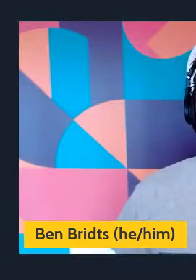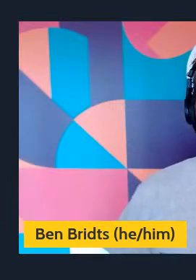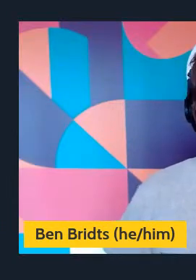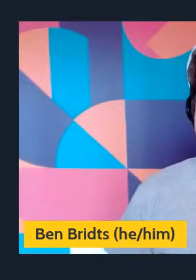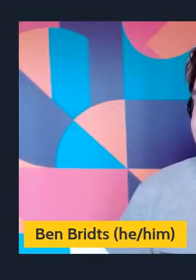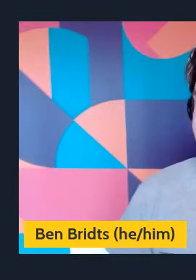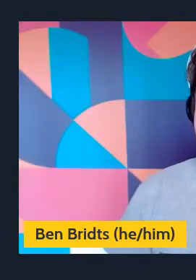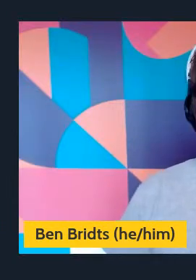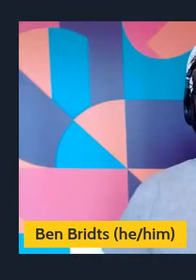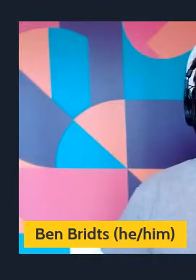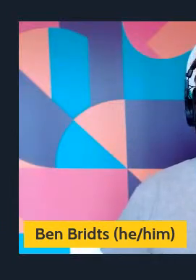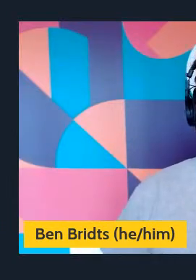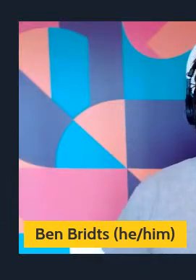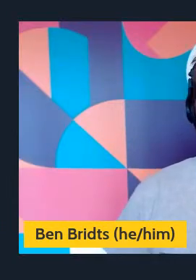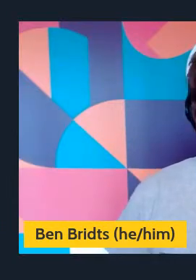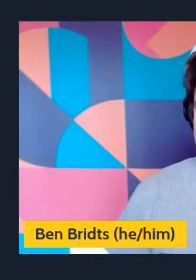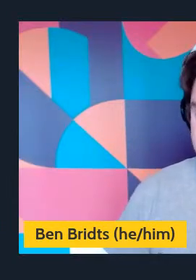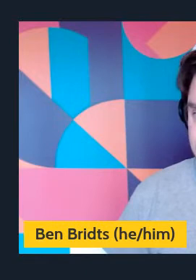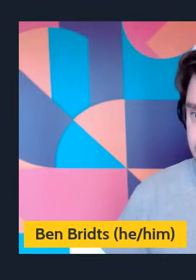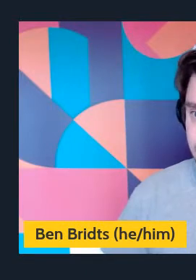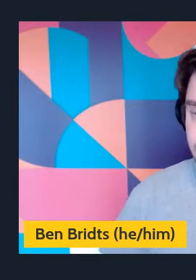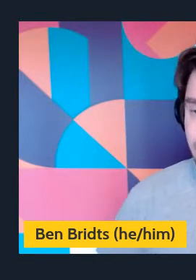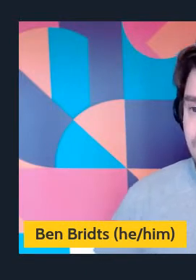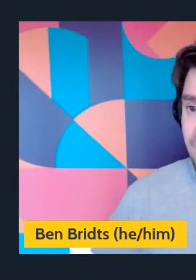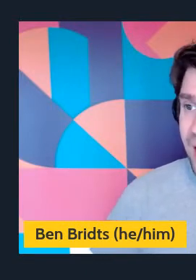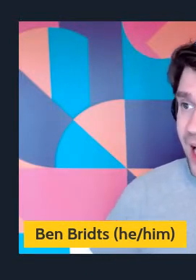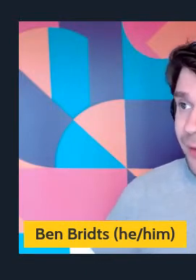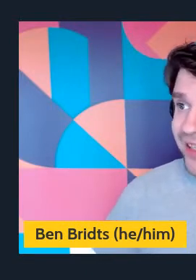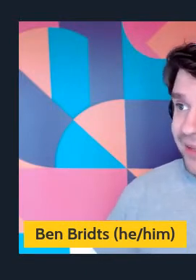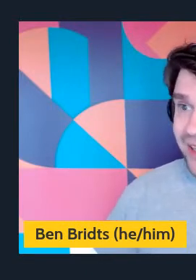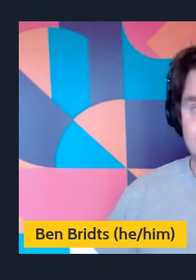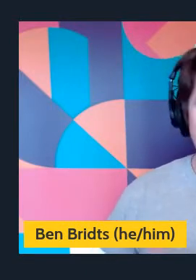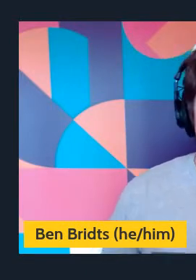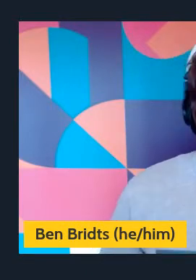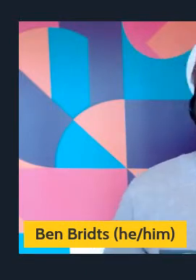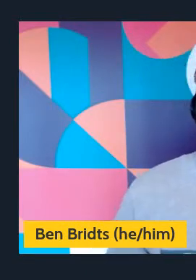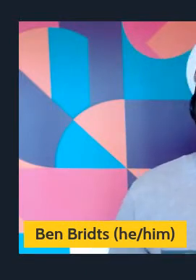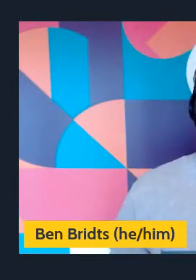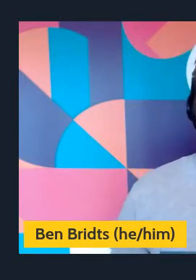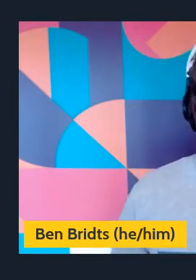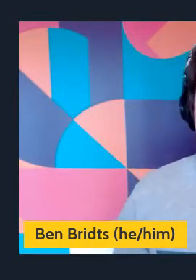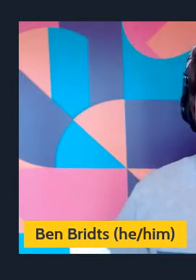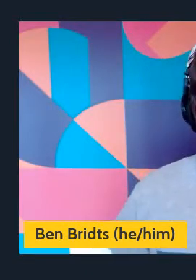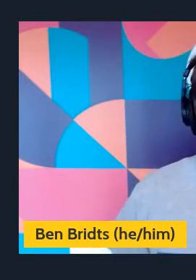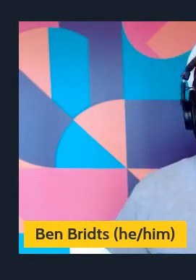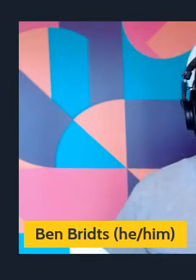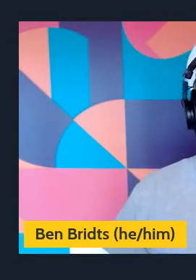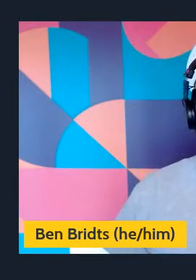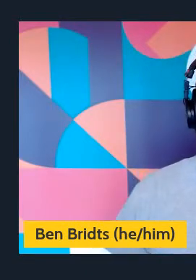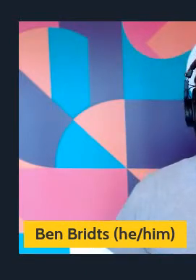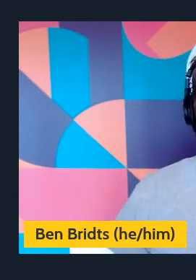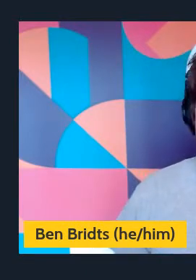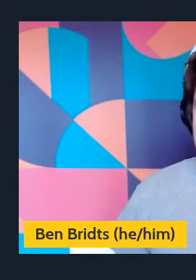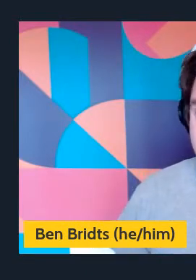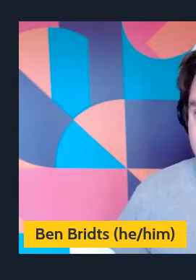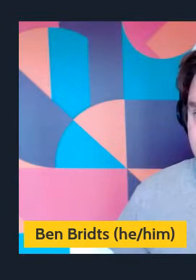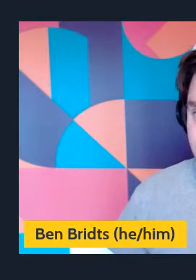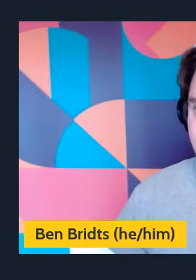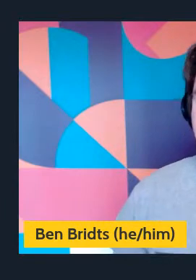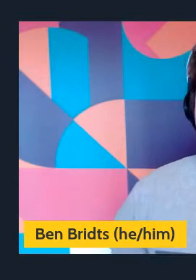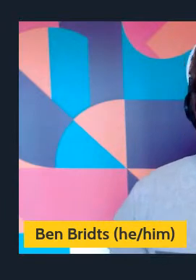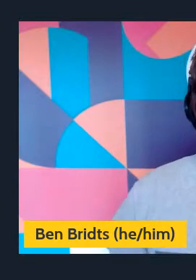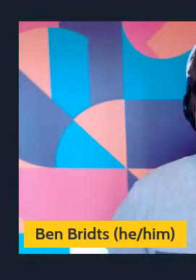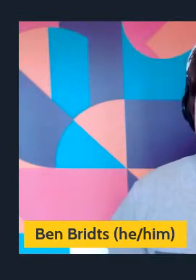the conversation, you can put something there. With that being said, we can almost immediately jump to our first